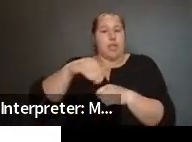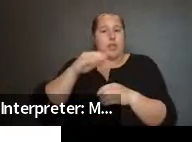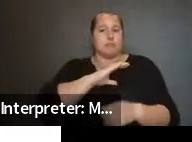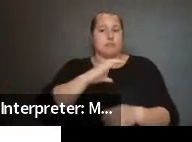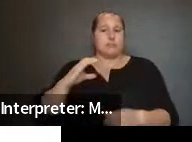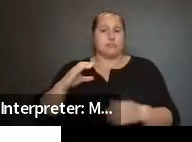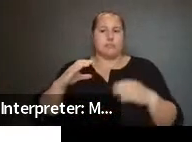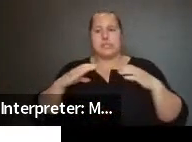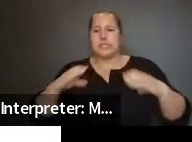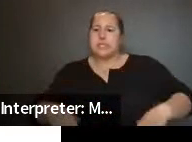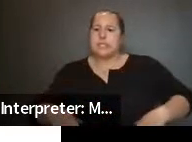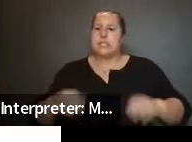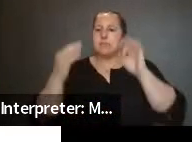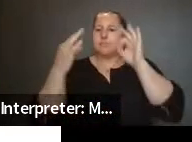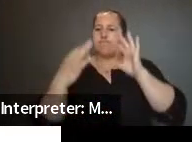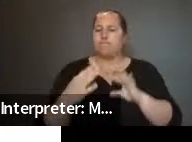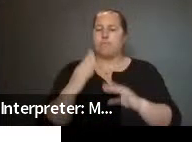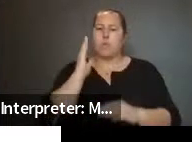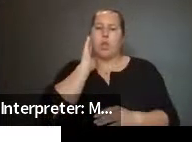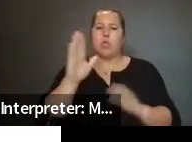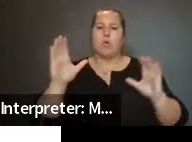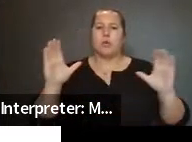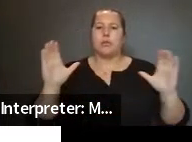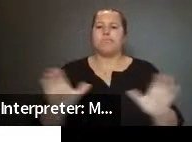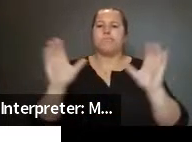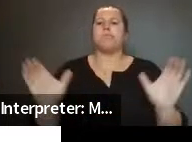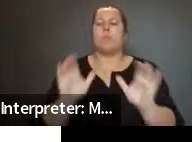will act on the proposed plan.